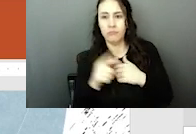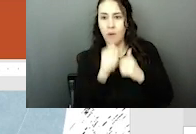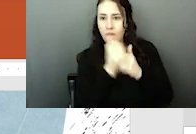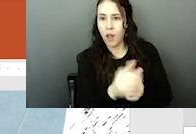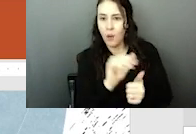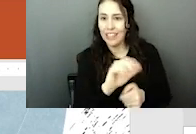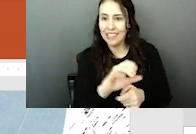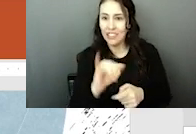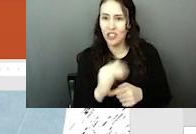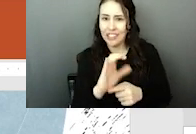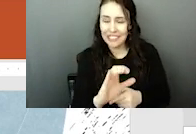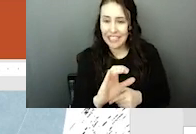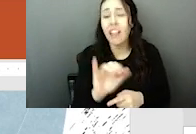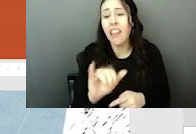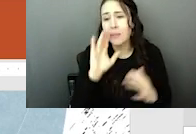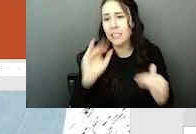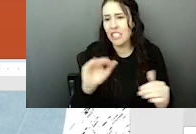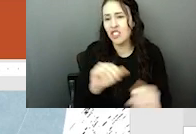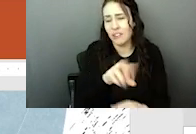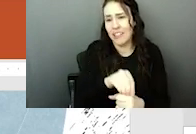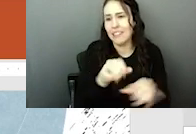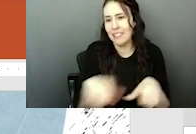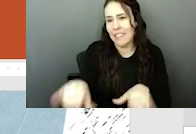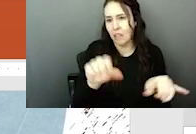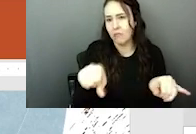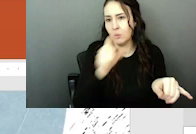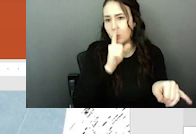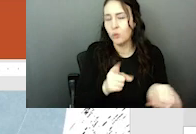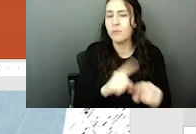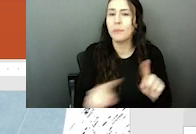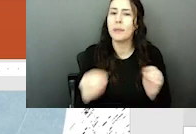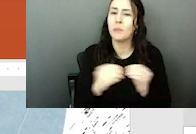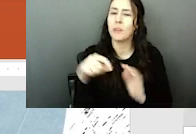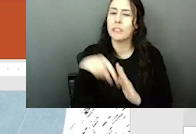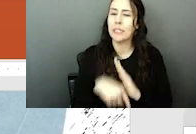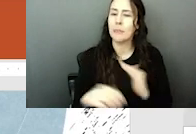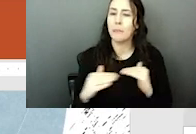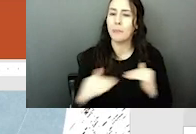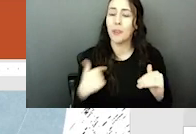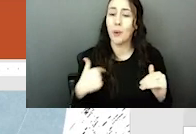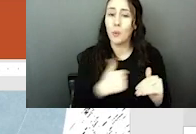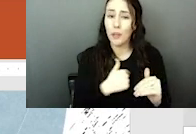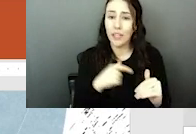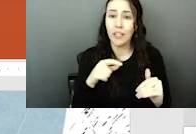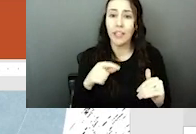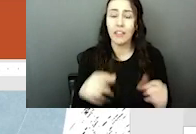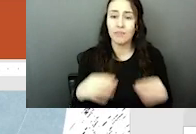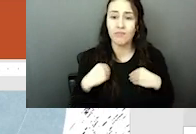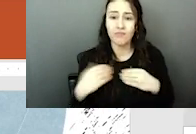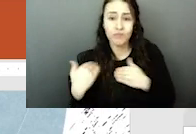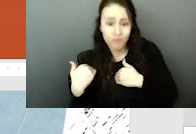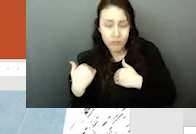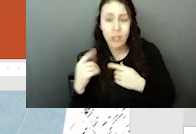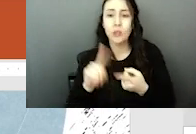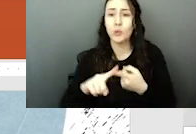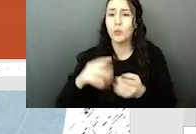expectation is in the standards. That's true. But I think at a deeper level, we're all accountable to our students, to our community. And so